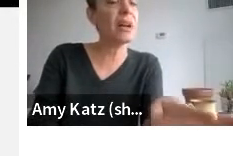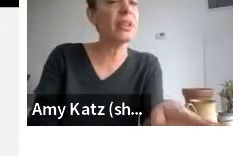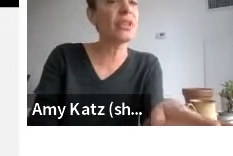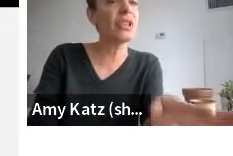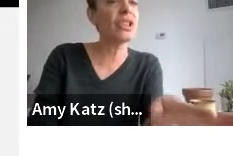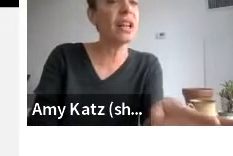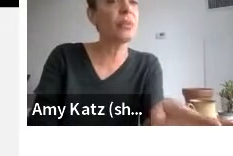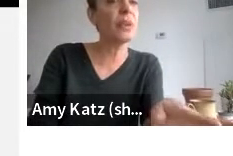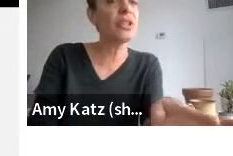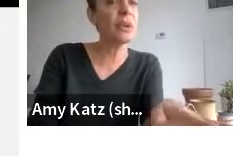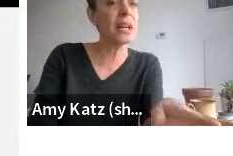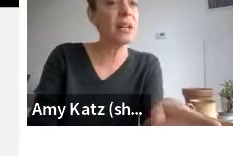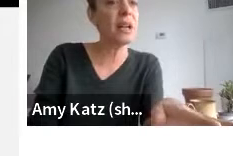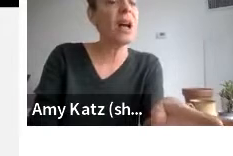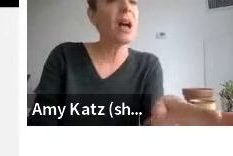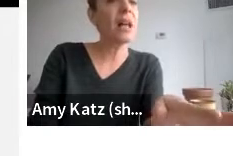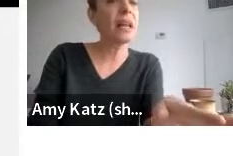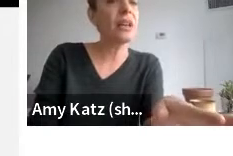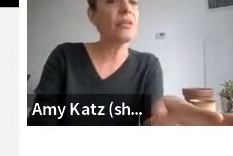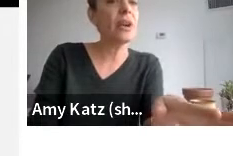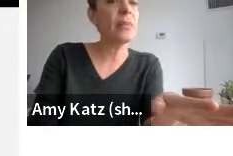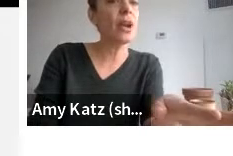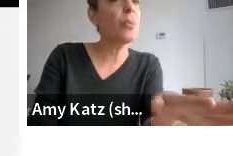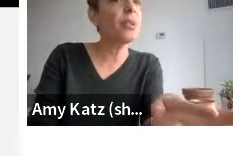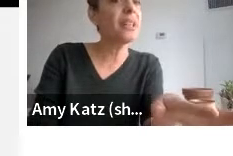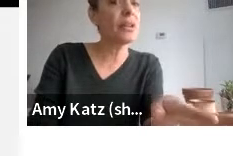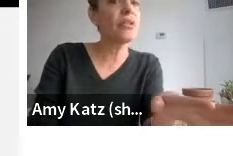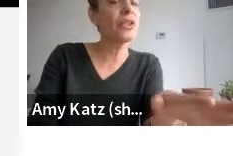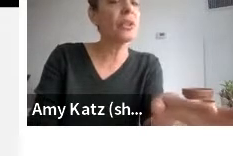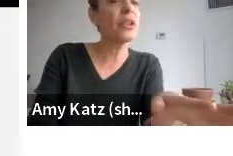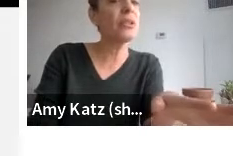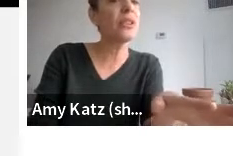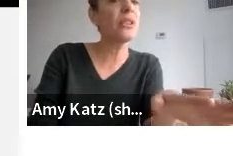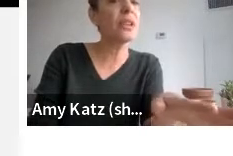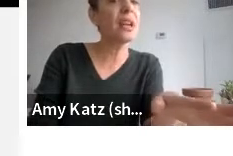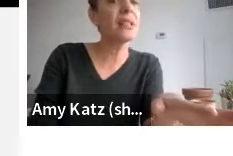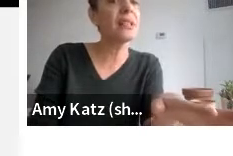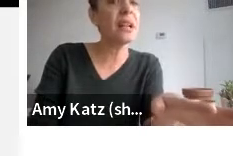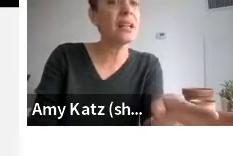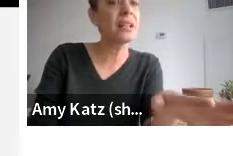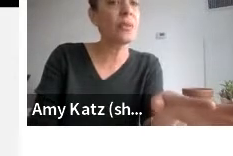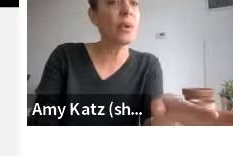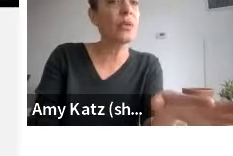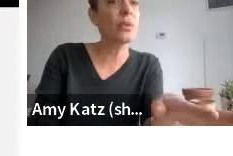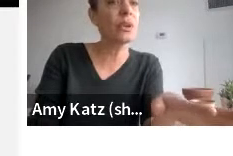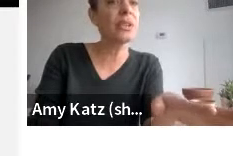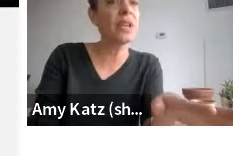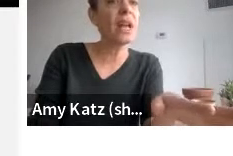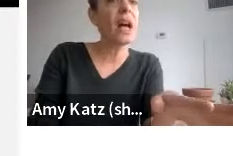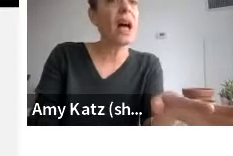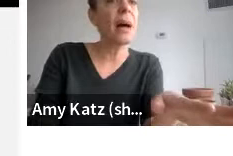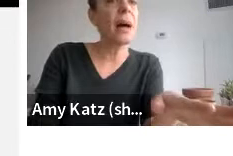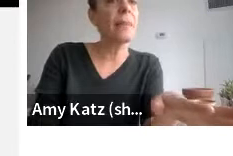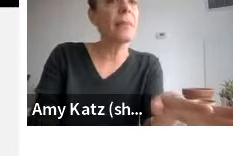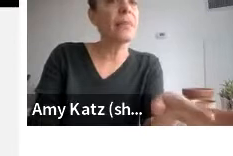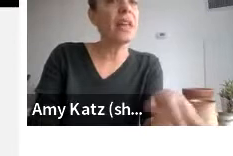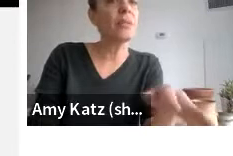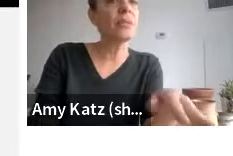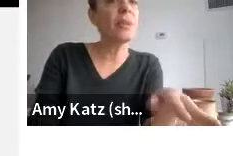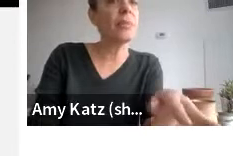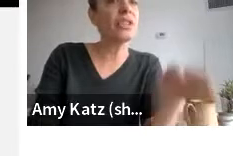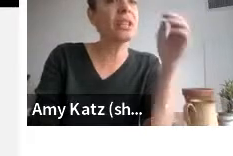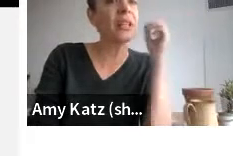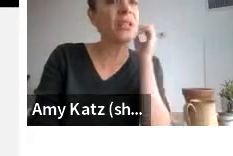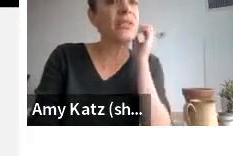this is published in July 2020, an open letter from 239 scientists from around the world that